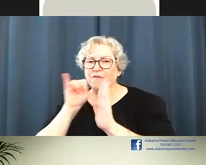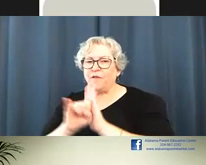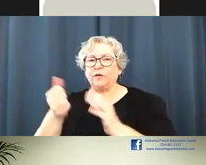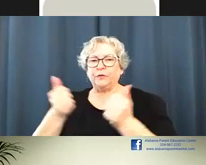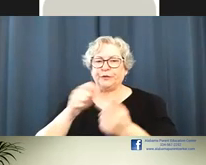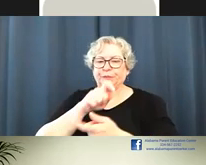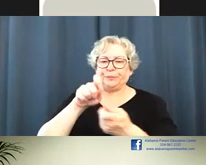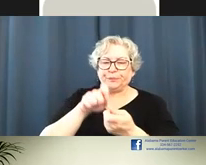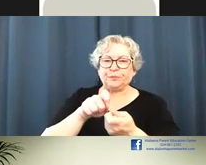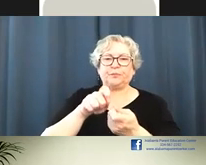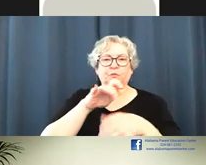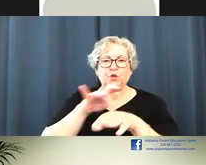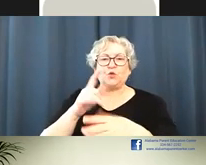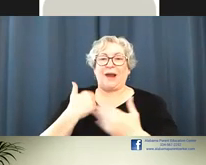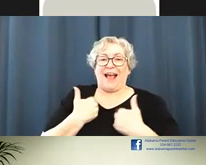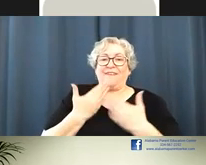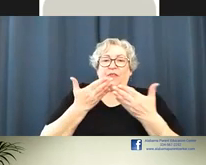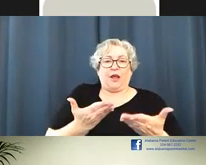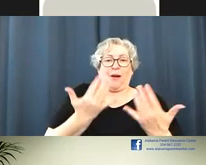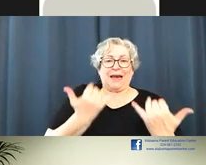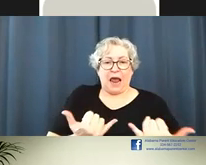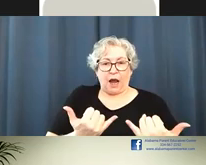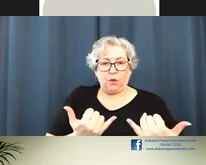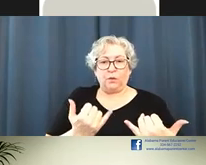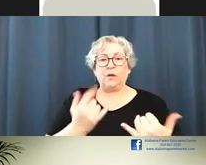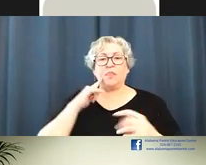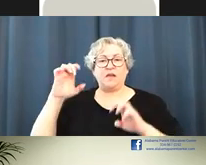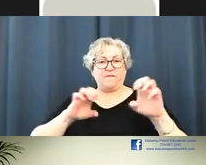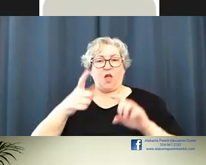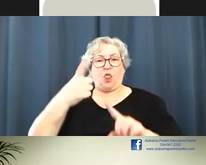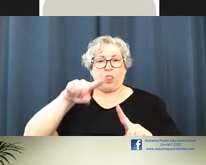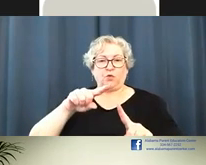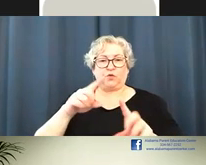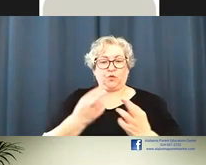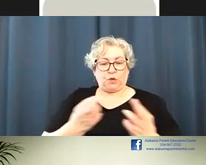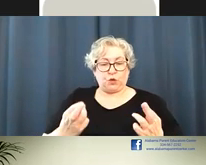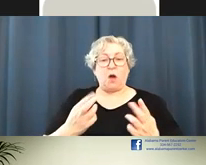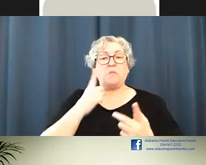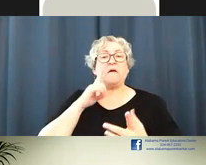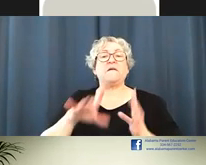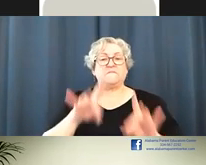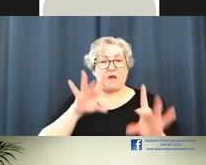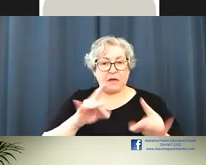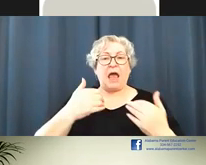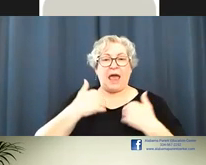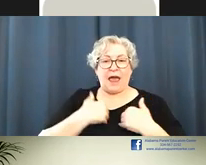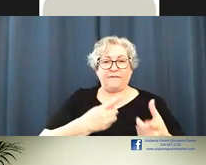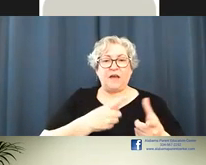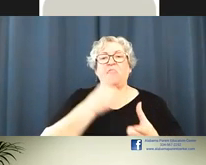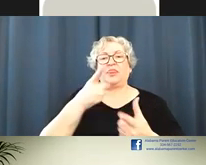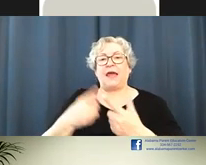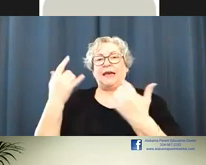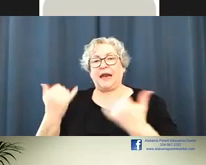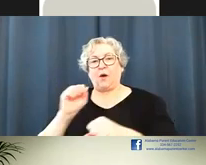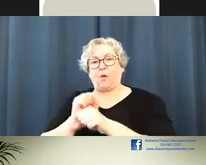state-specific resources that we have, evaluating those resources once they've been identified, and then now we're working